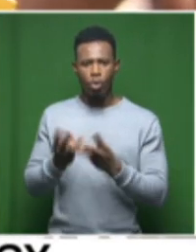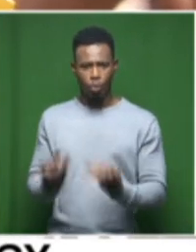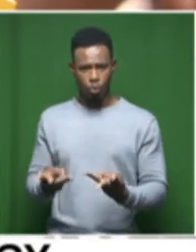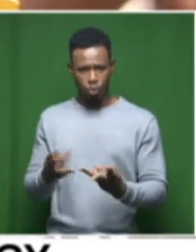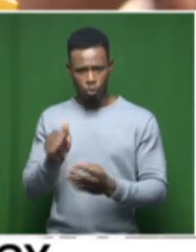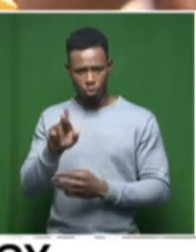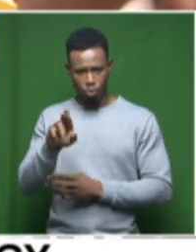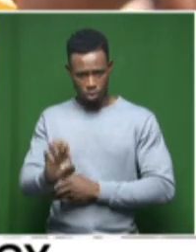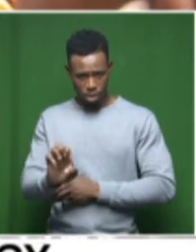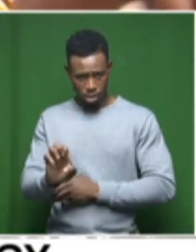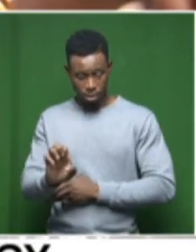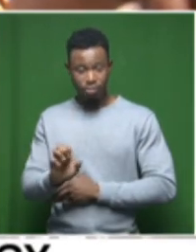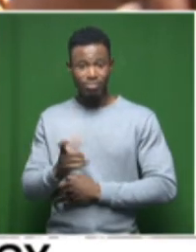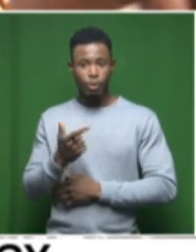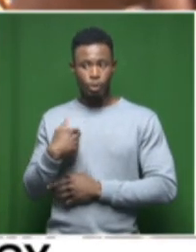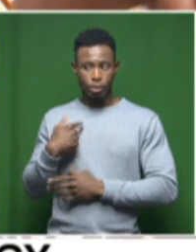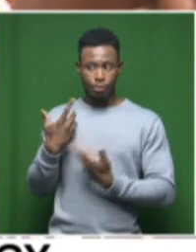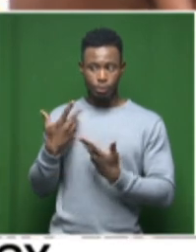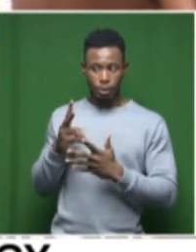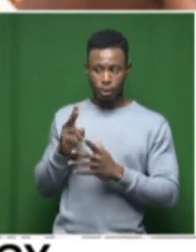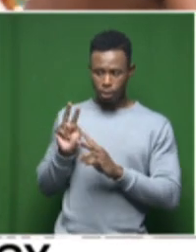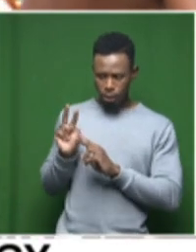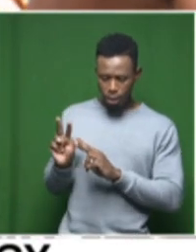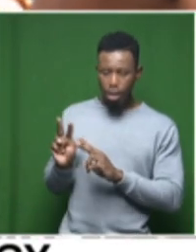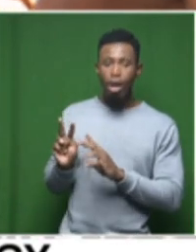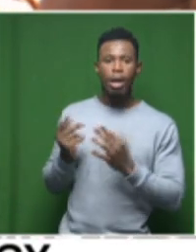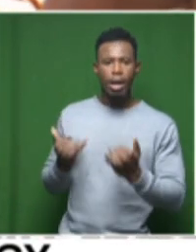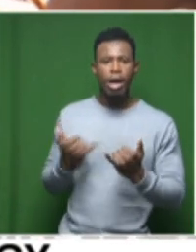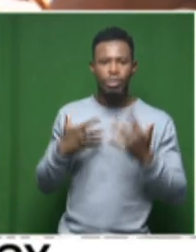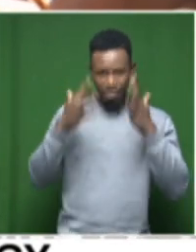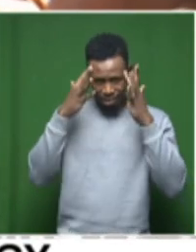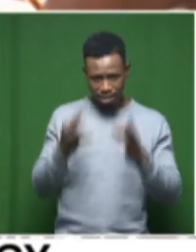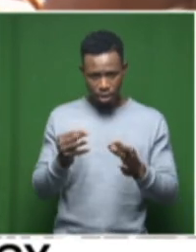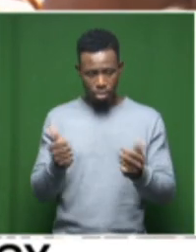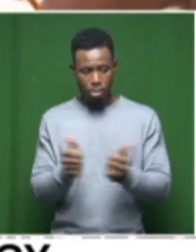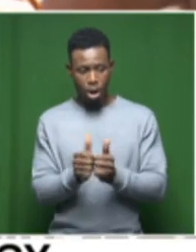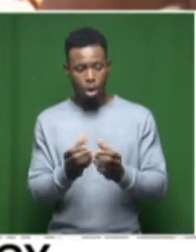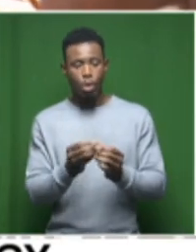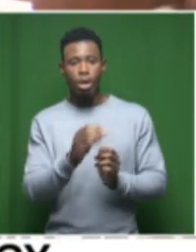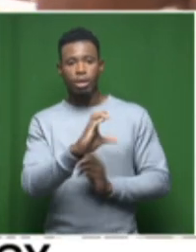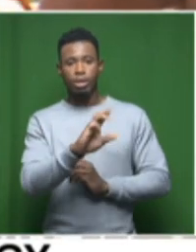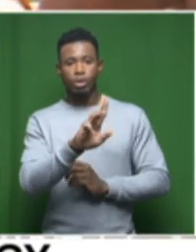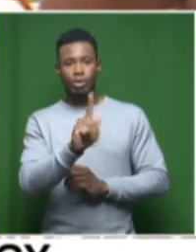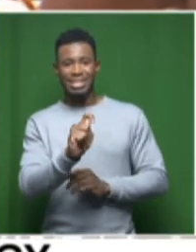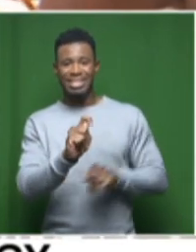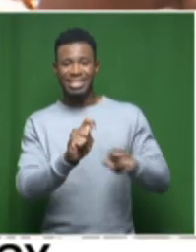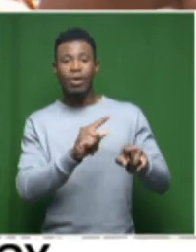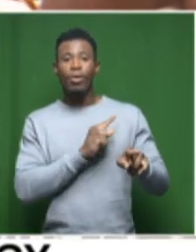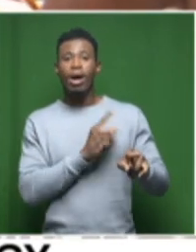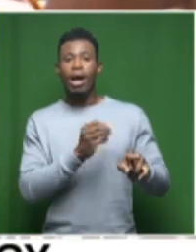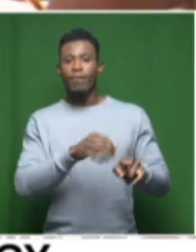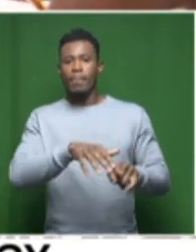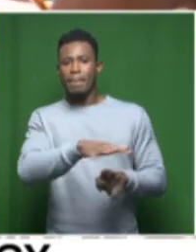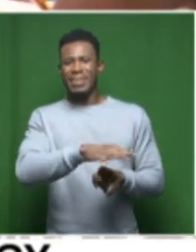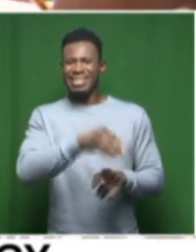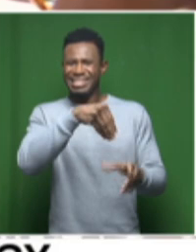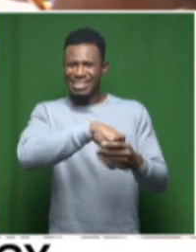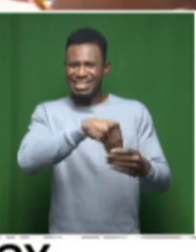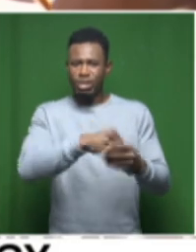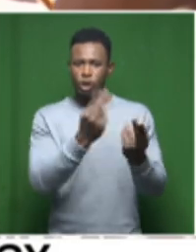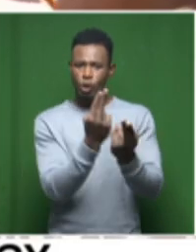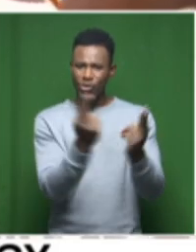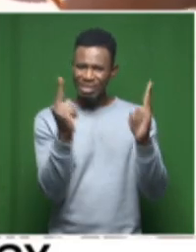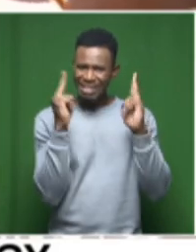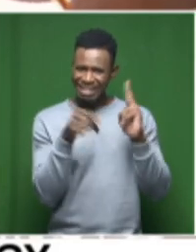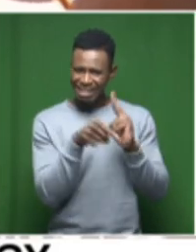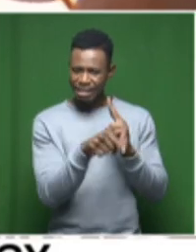had decided to partner with the Central University of Technology, who has got an incubator hub that deals not only with the feeder,